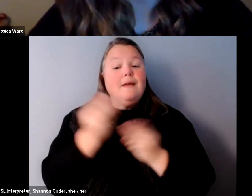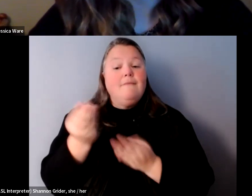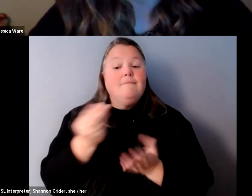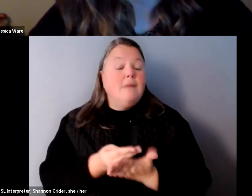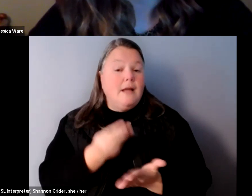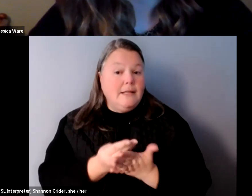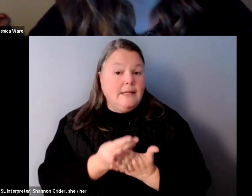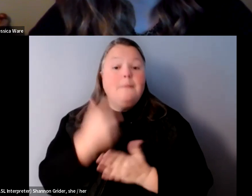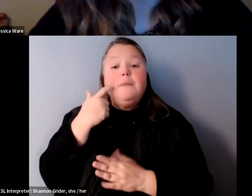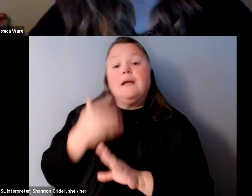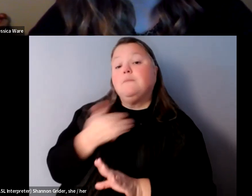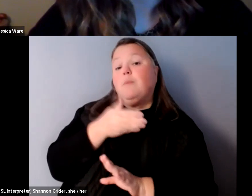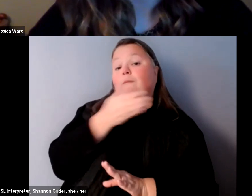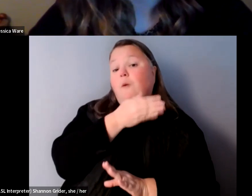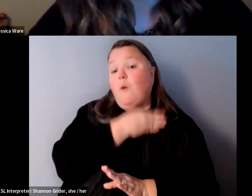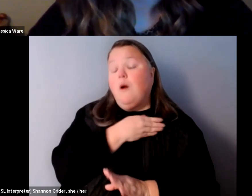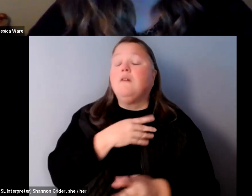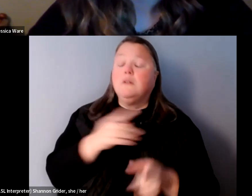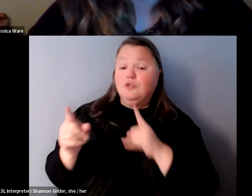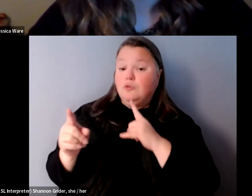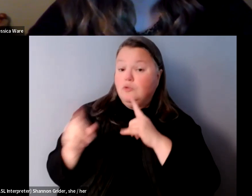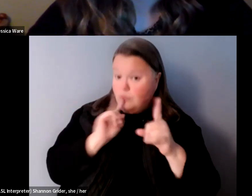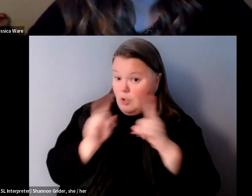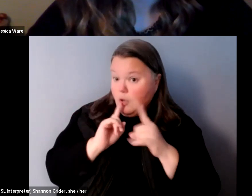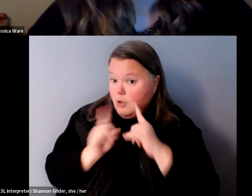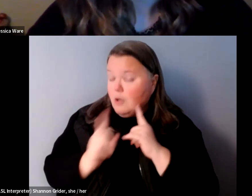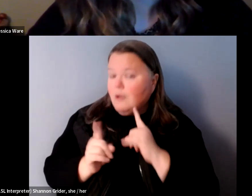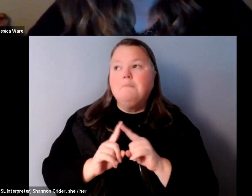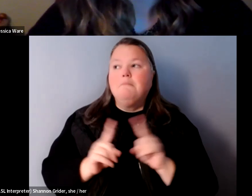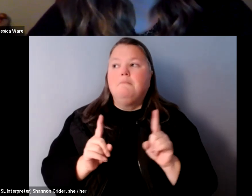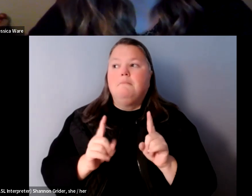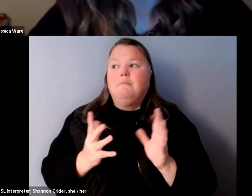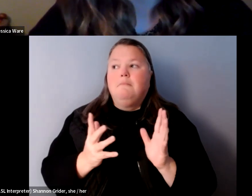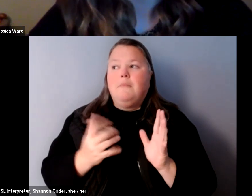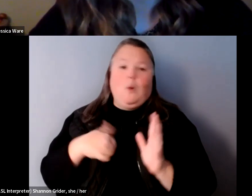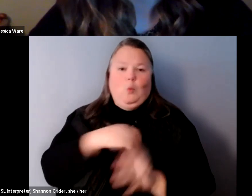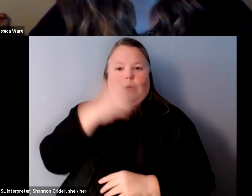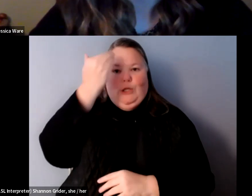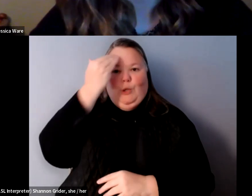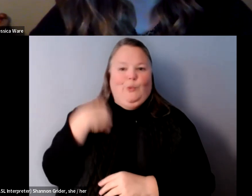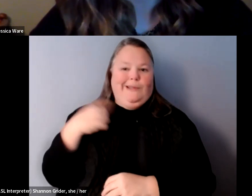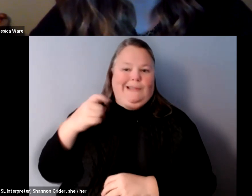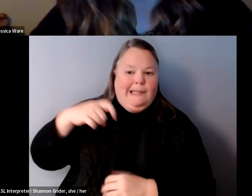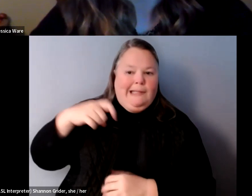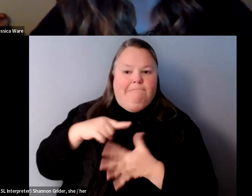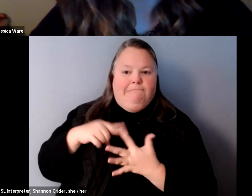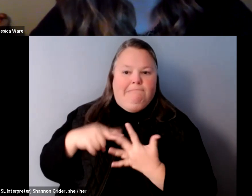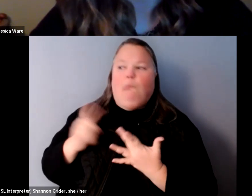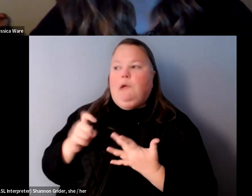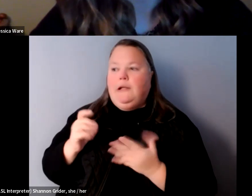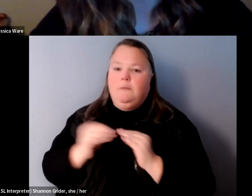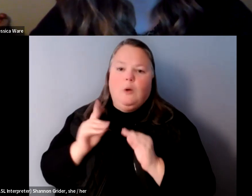previous conversations about the need our need to feel like we could collect more